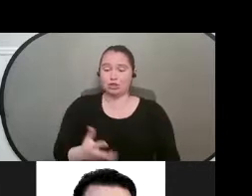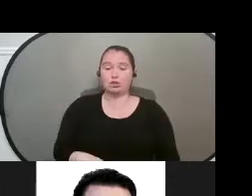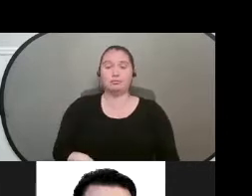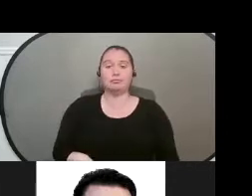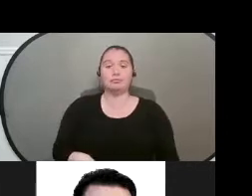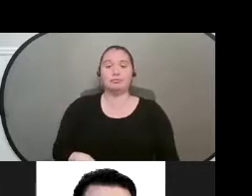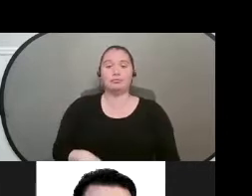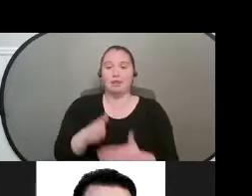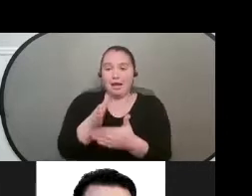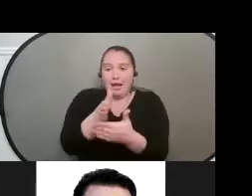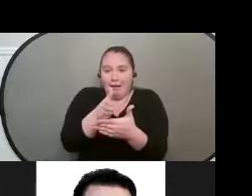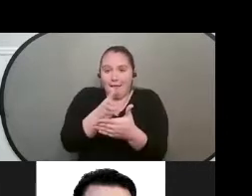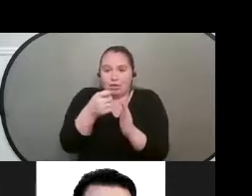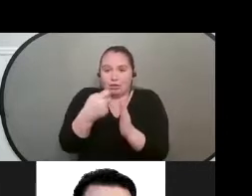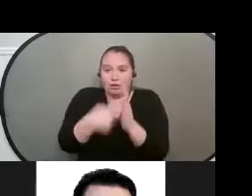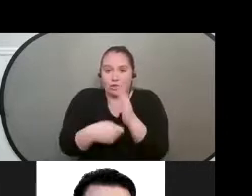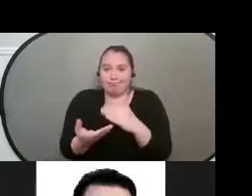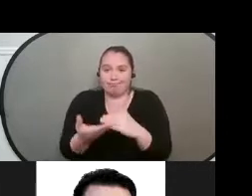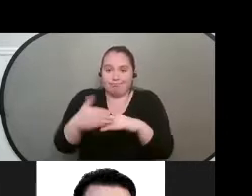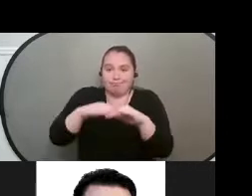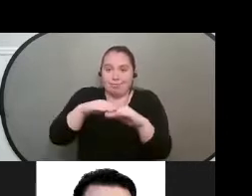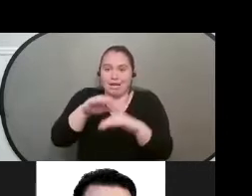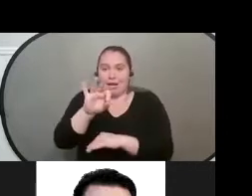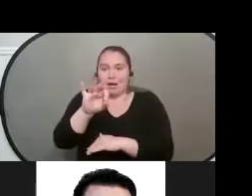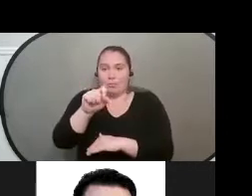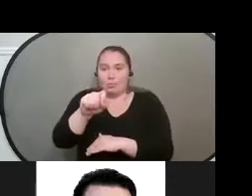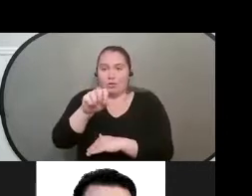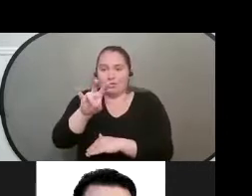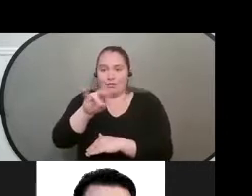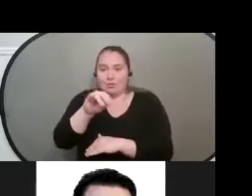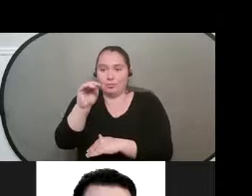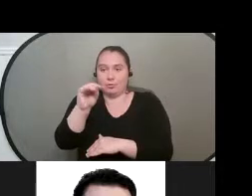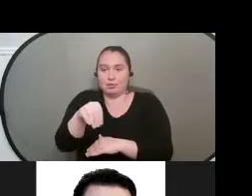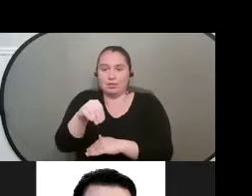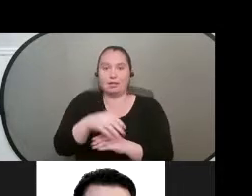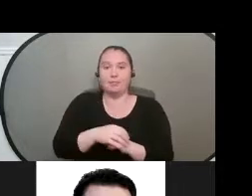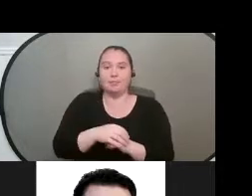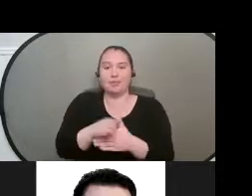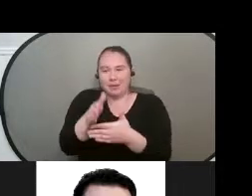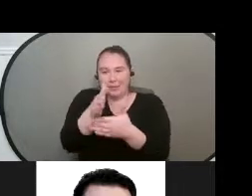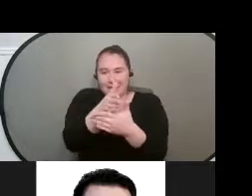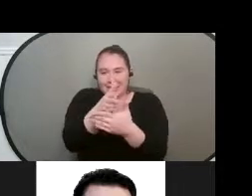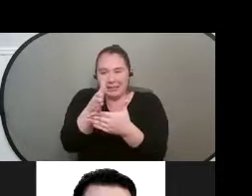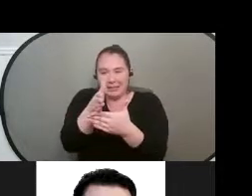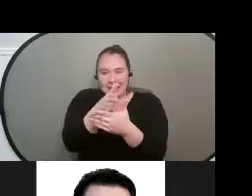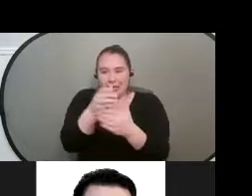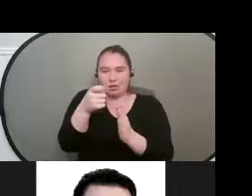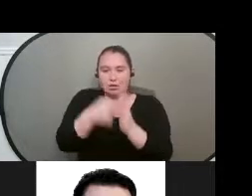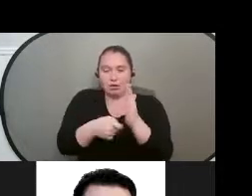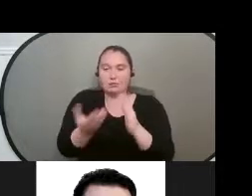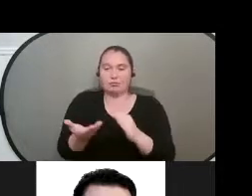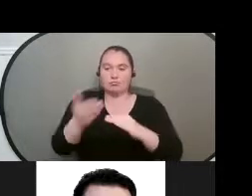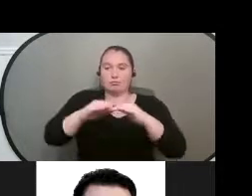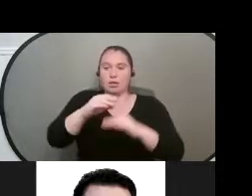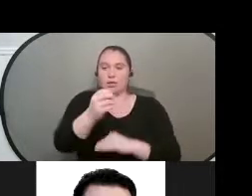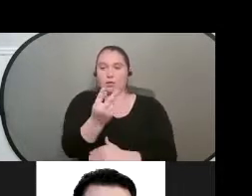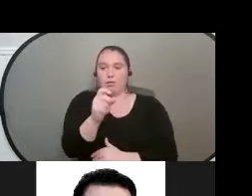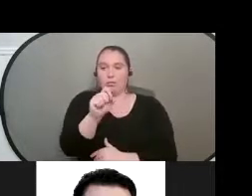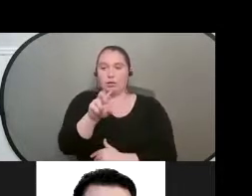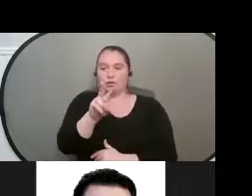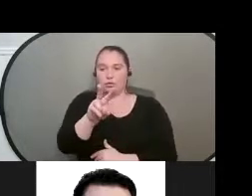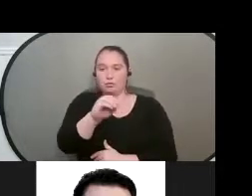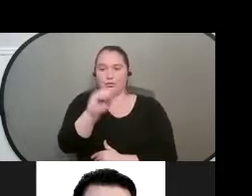price has gone up to 9.7%. Median price has gone up 12.2%. The number